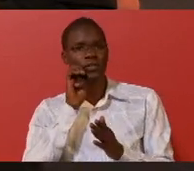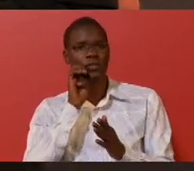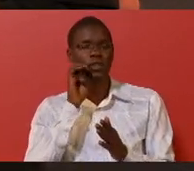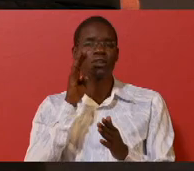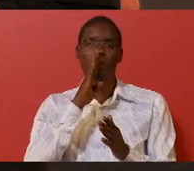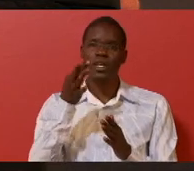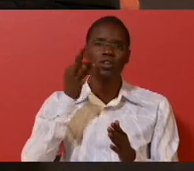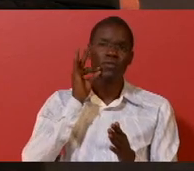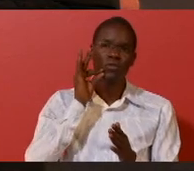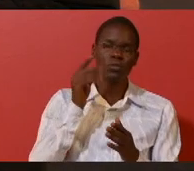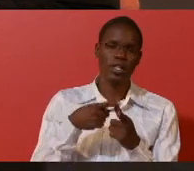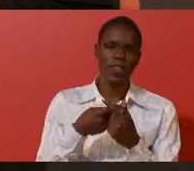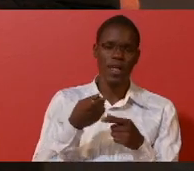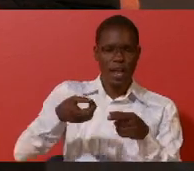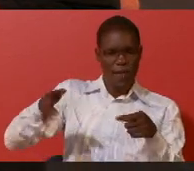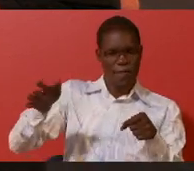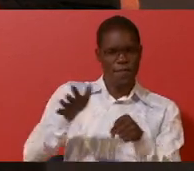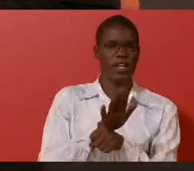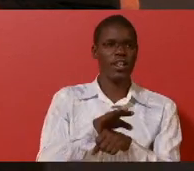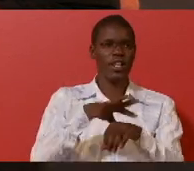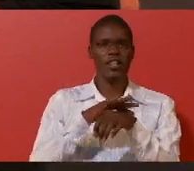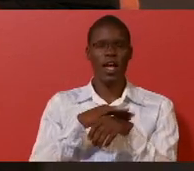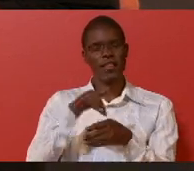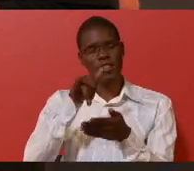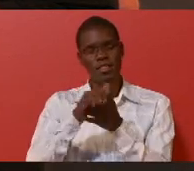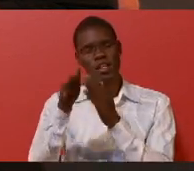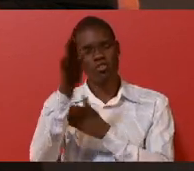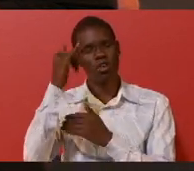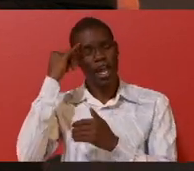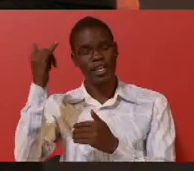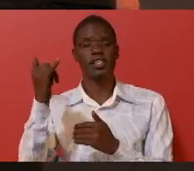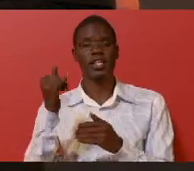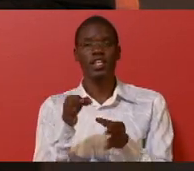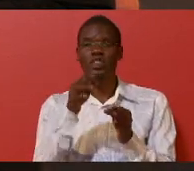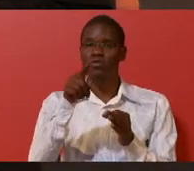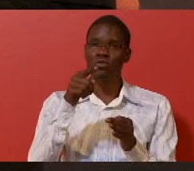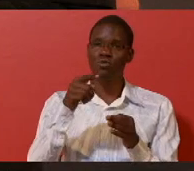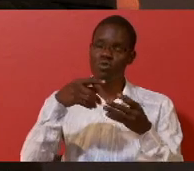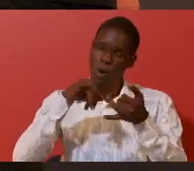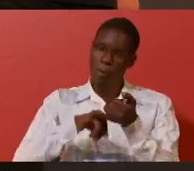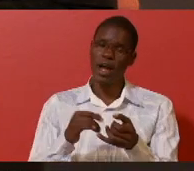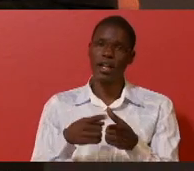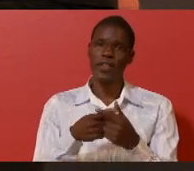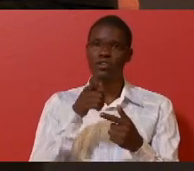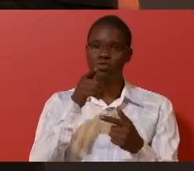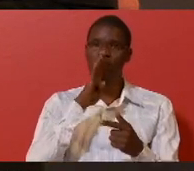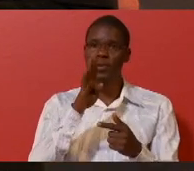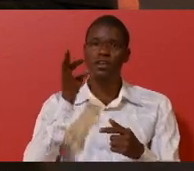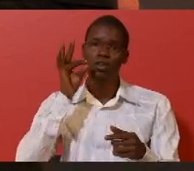course, that's God's model and that's God's ideal. So if you're married, God wants you to be fruitful and to